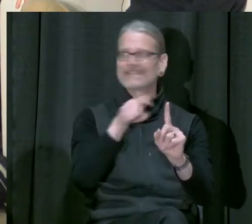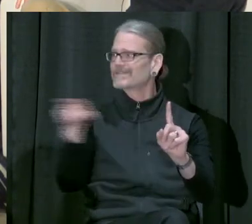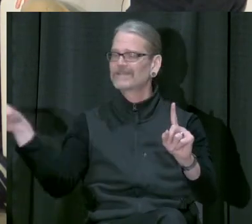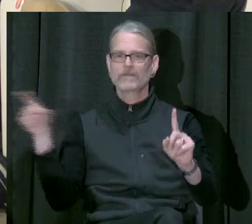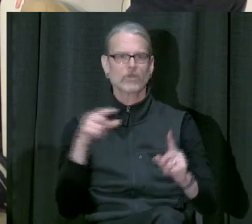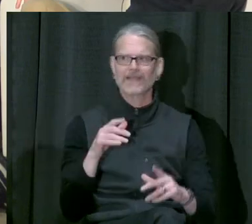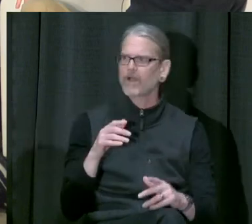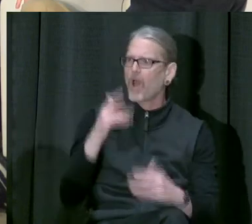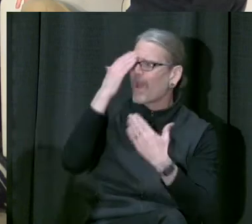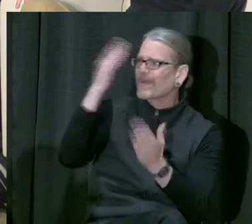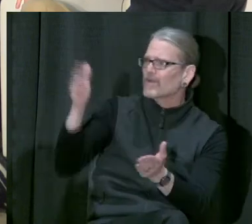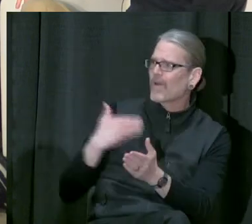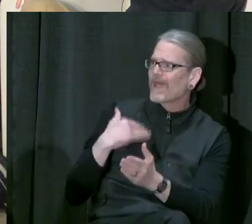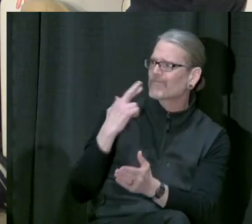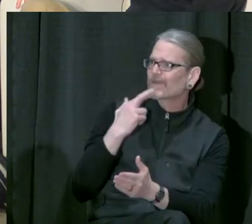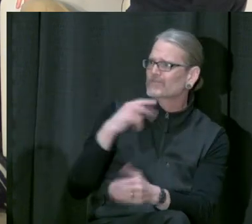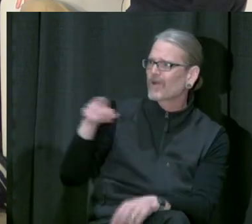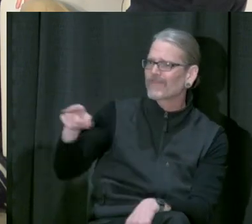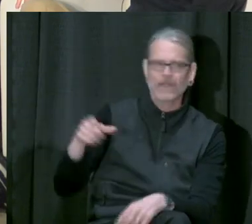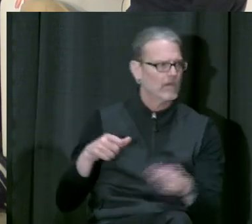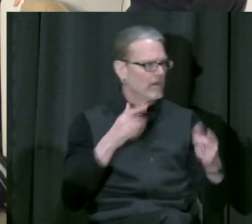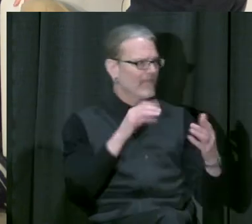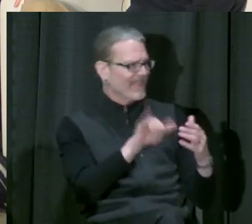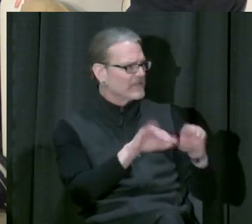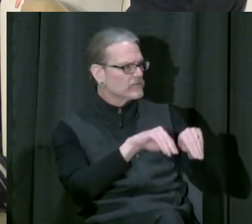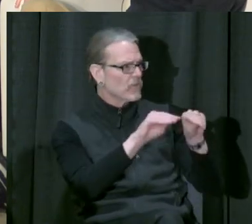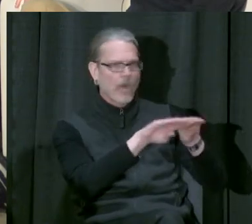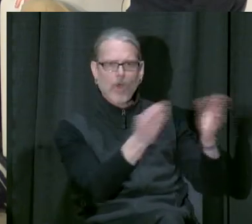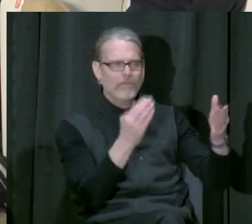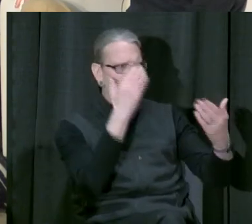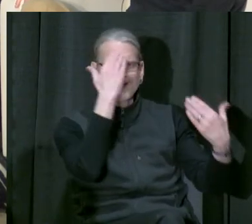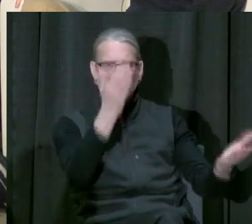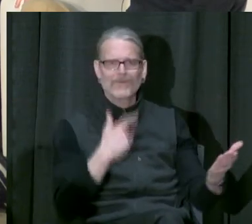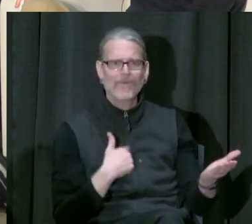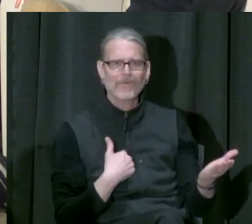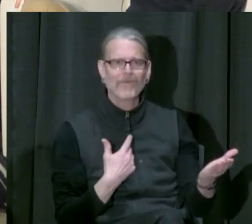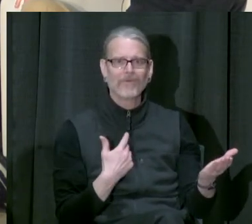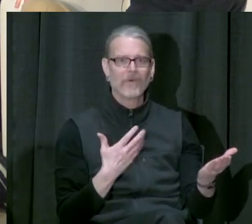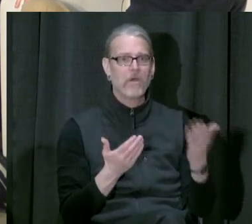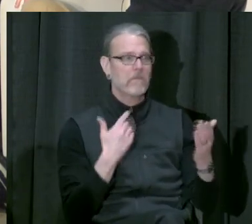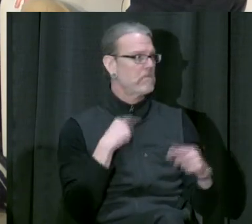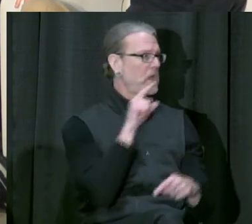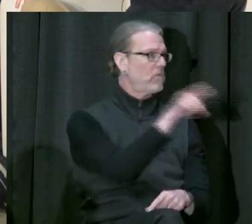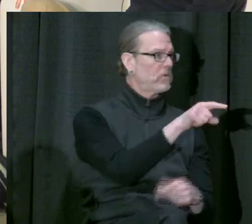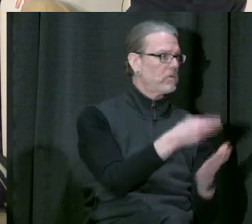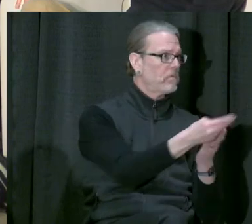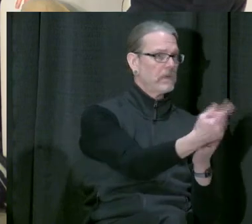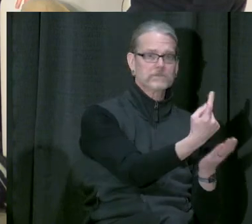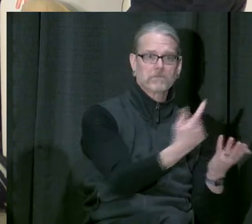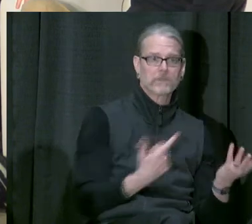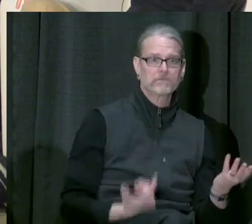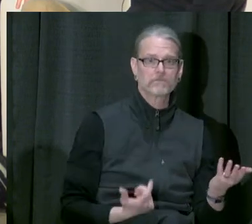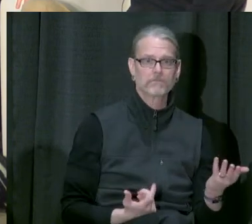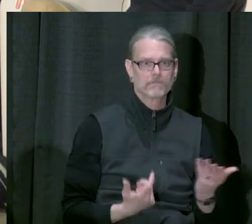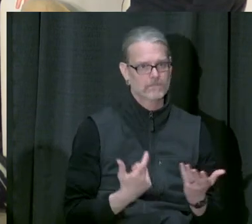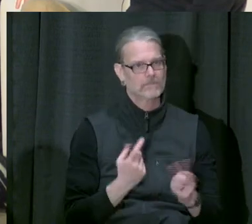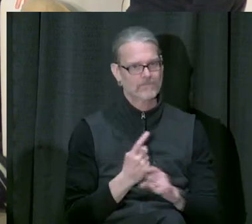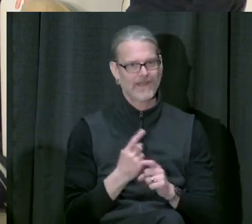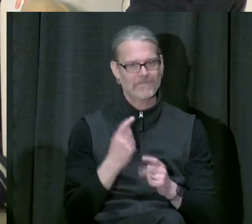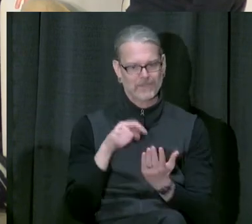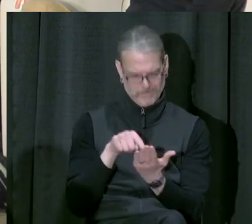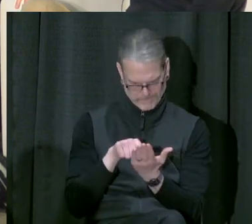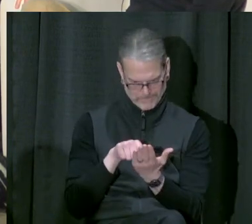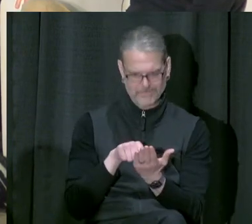that restaurant here. Oh, I didn't know that store opened up here in the mall. Let me go check that out. Or maybe I'll go buy their stuff as well. Mm-hmm.